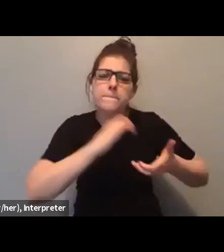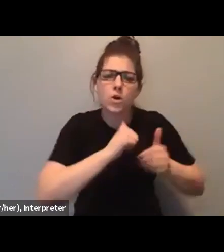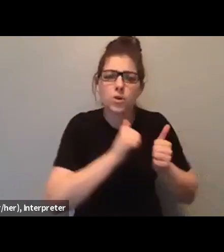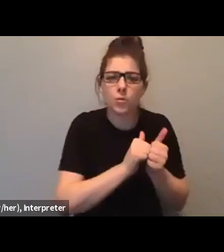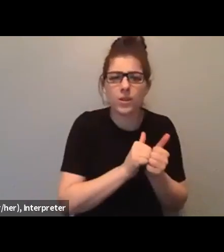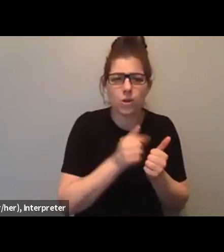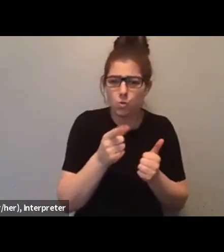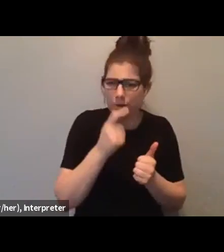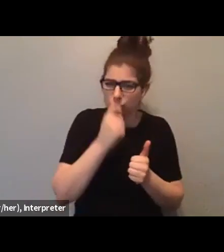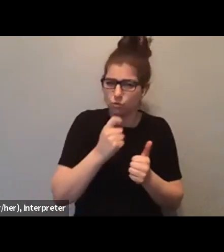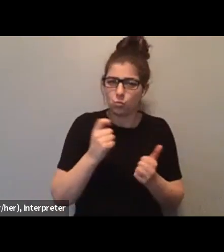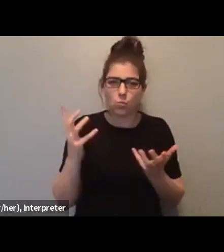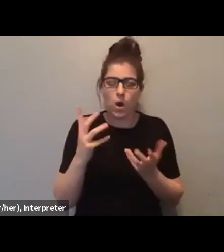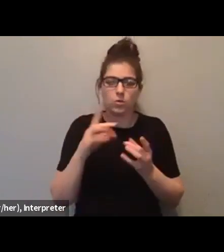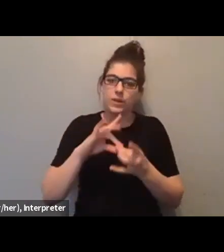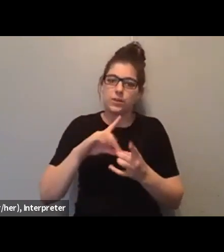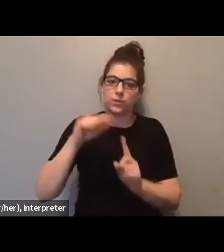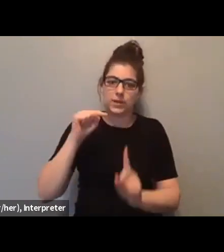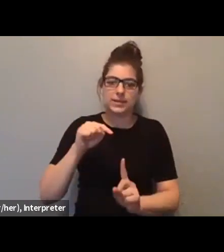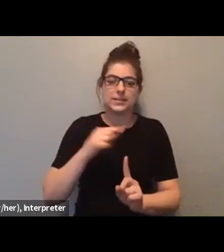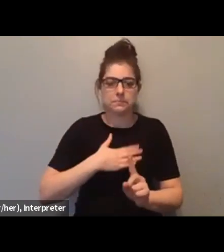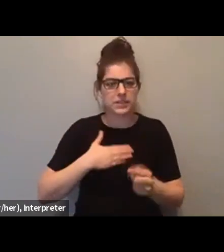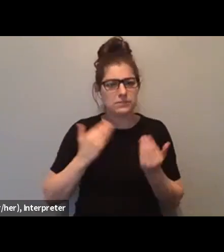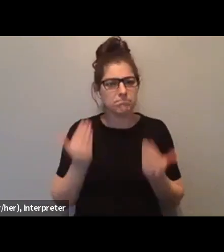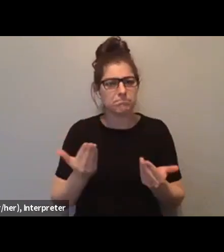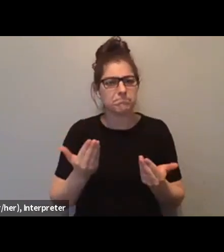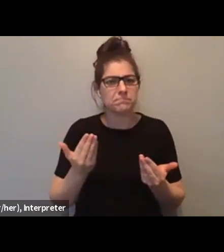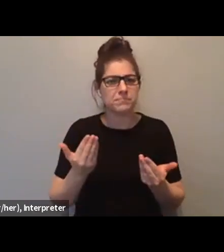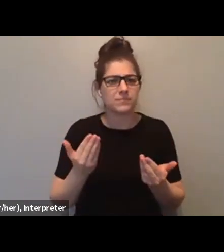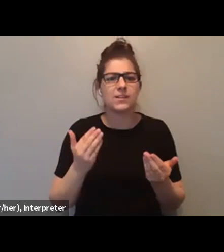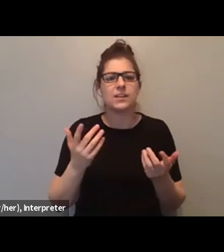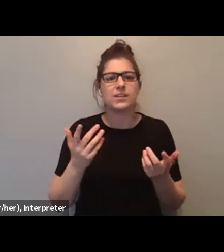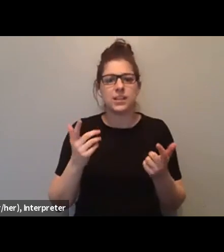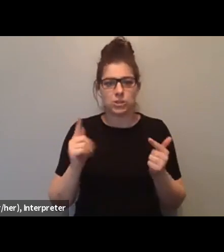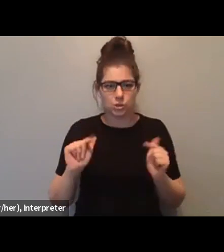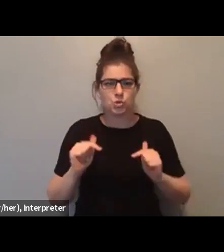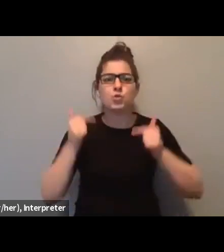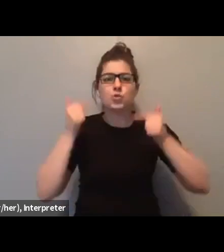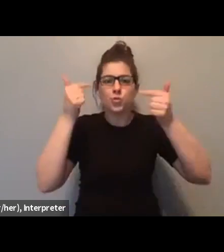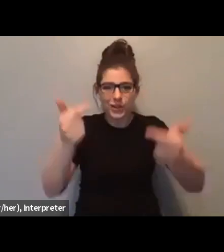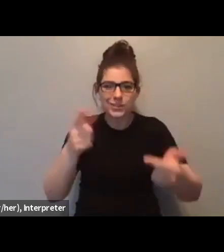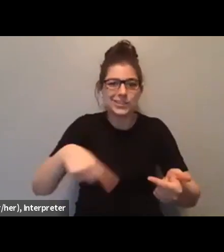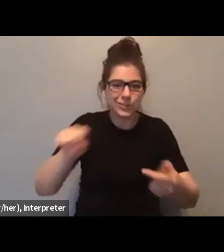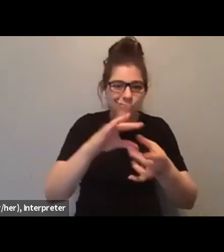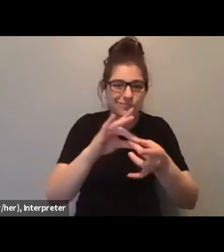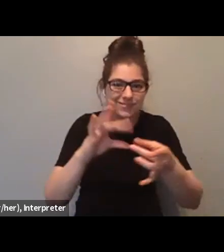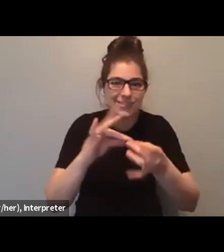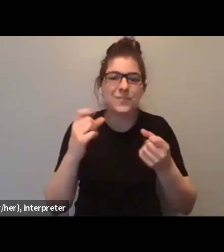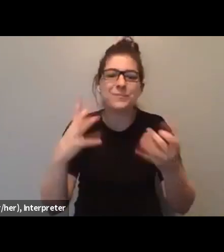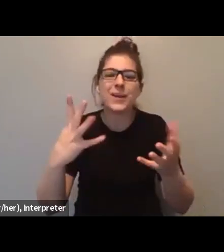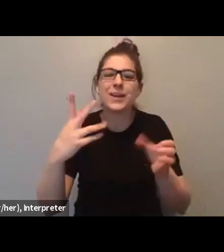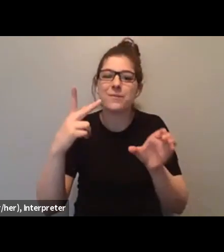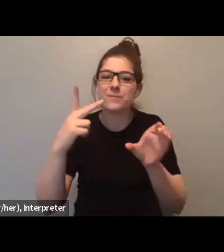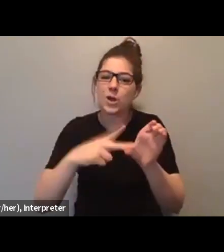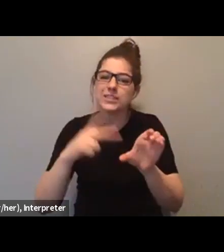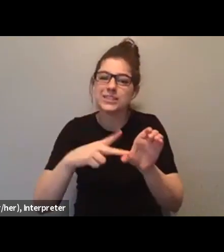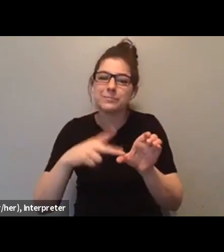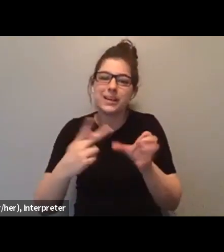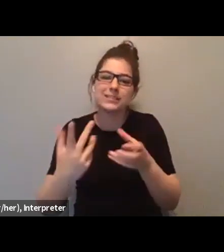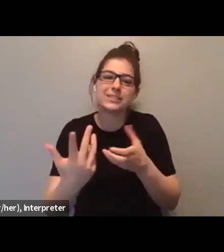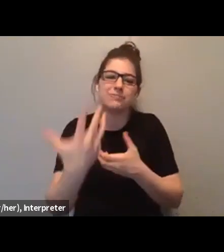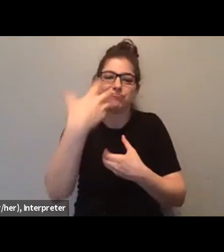in around this? Please do, let's switch so that we get as many participants seen as possible